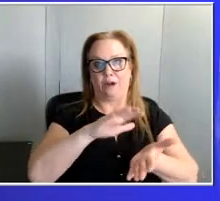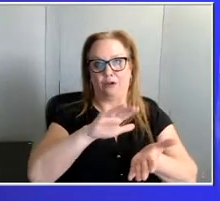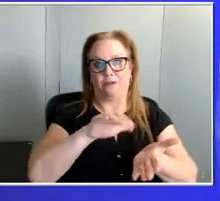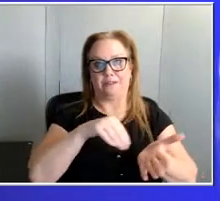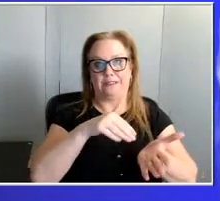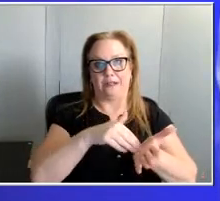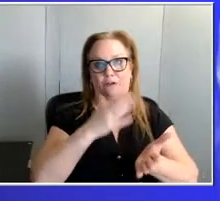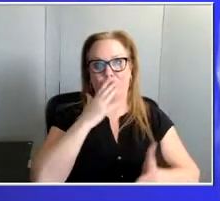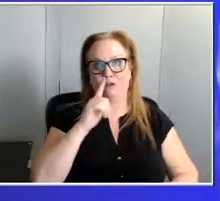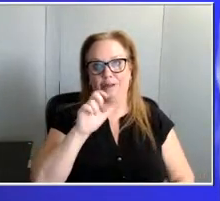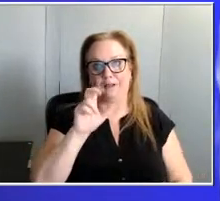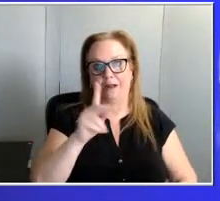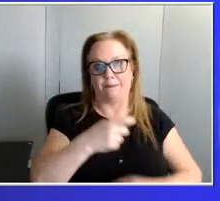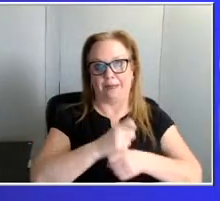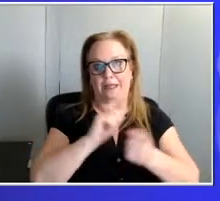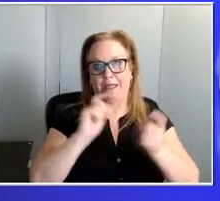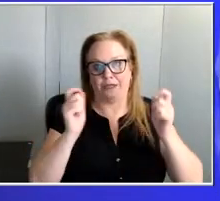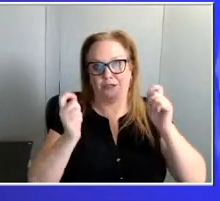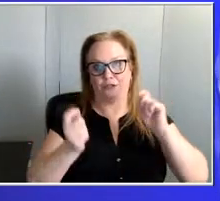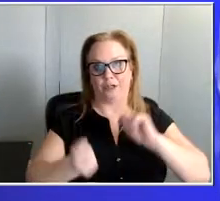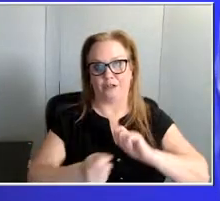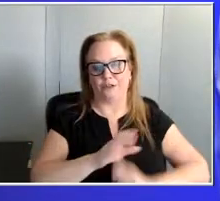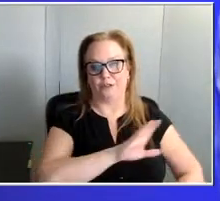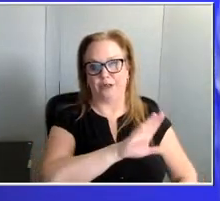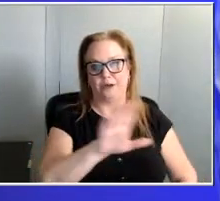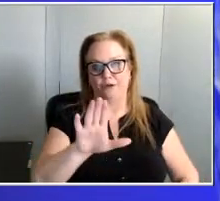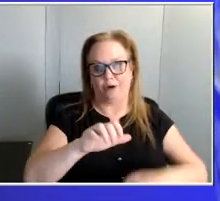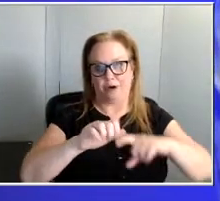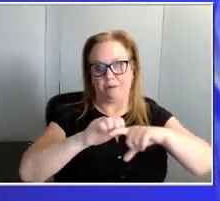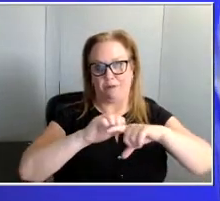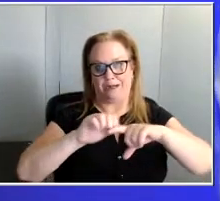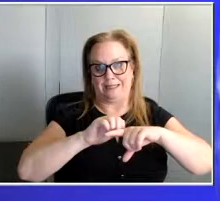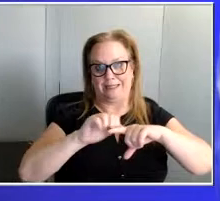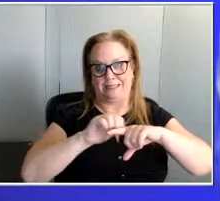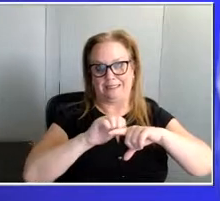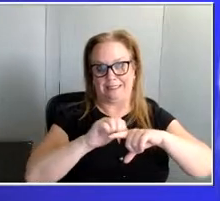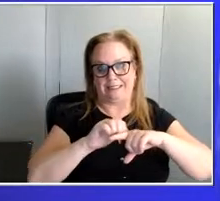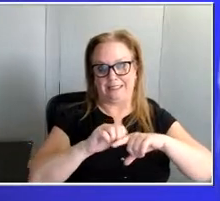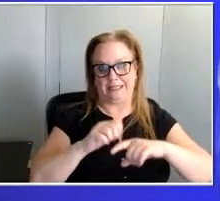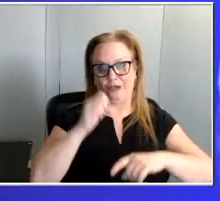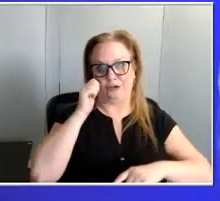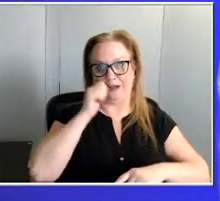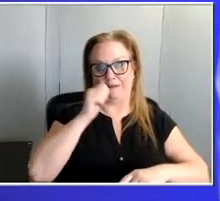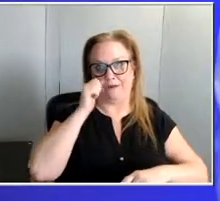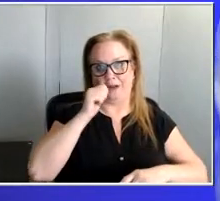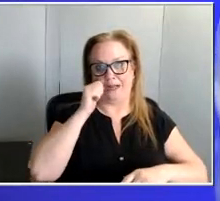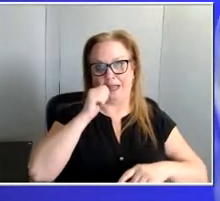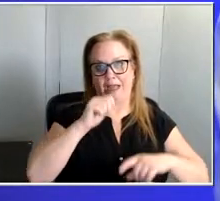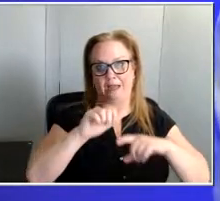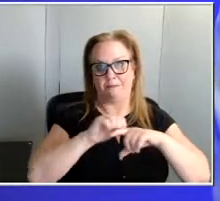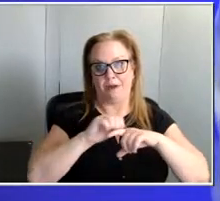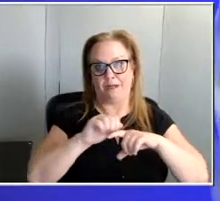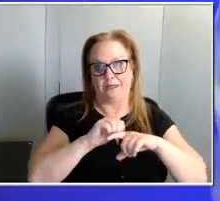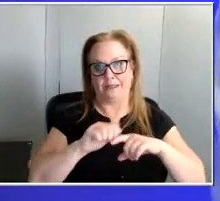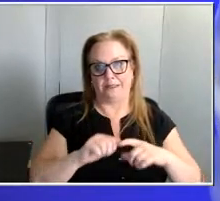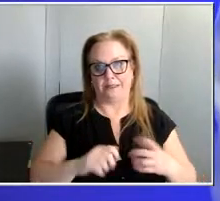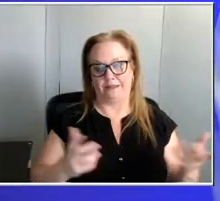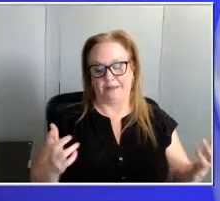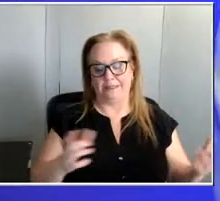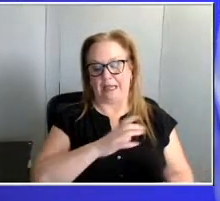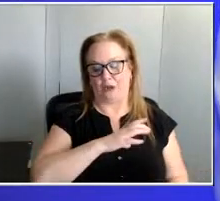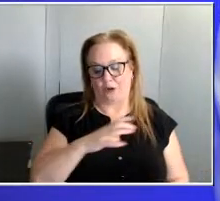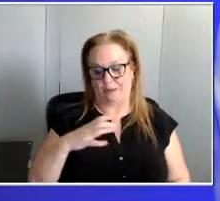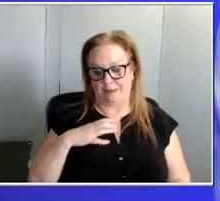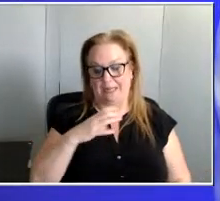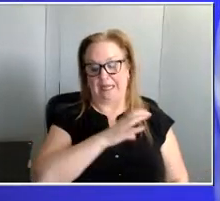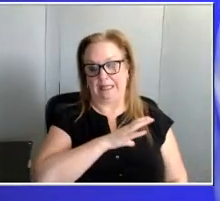luck making changes in your practice guidelines or your day-to-day practice. It's obviously got to go to committee. When the committee